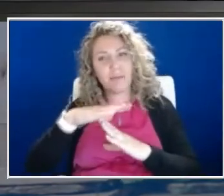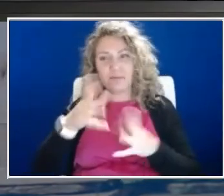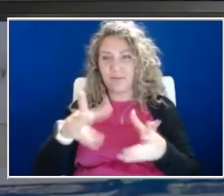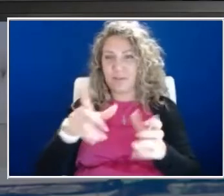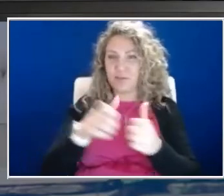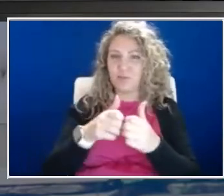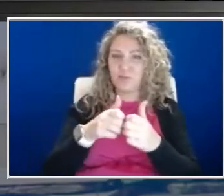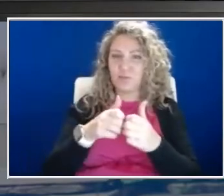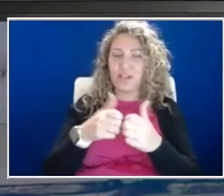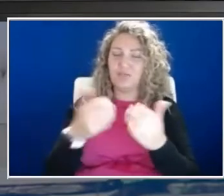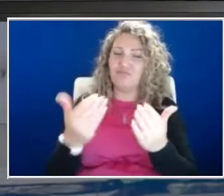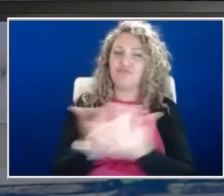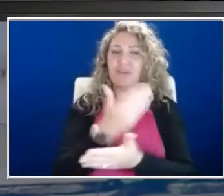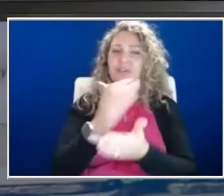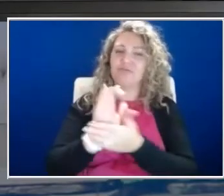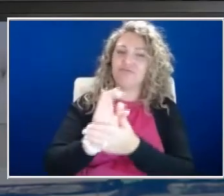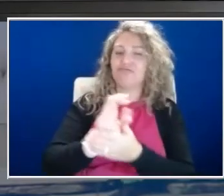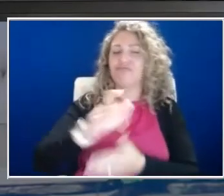fresh Parmesan.